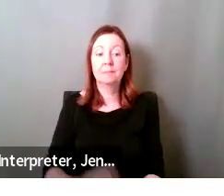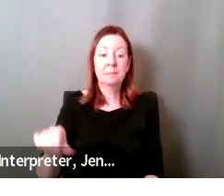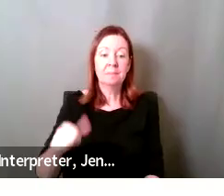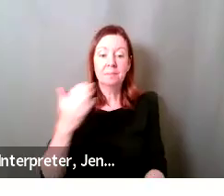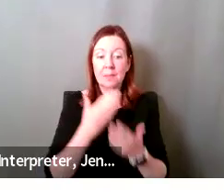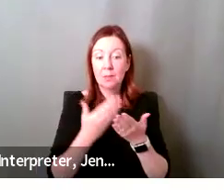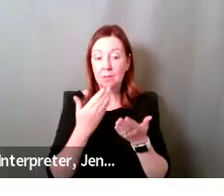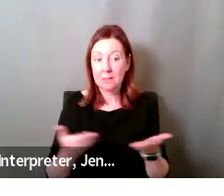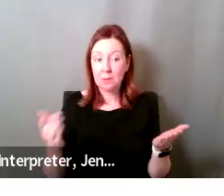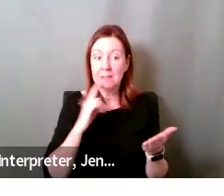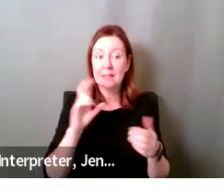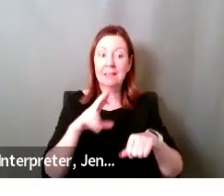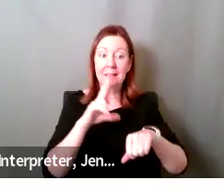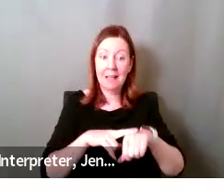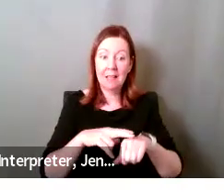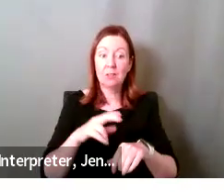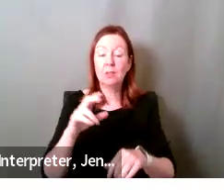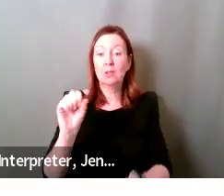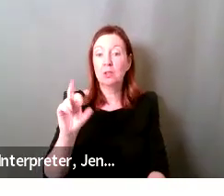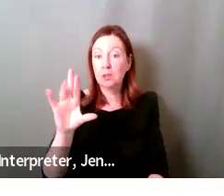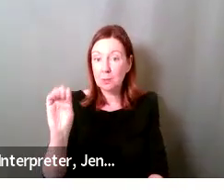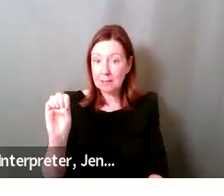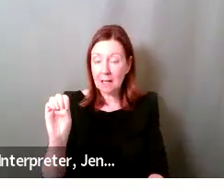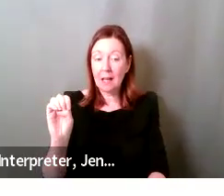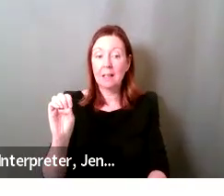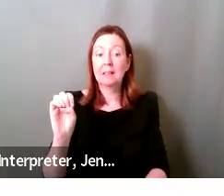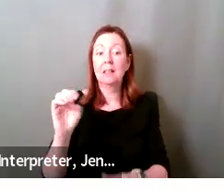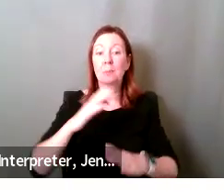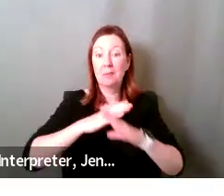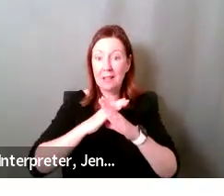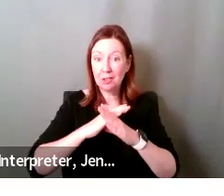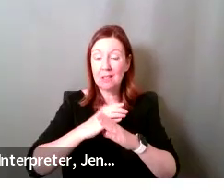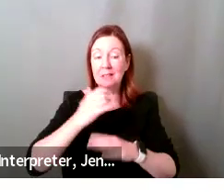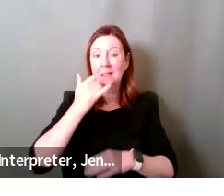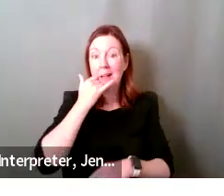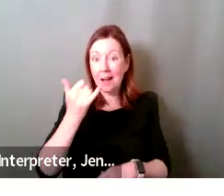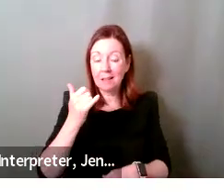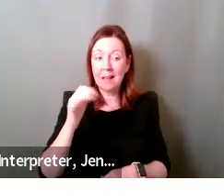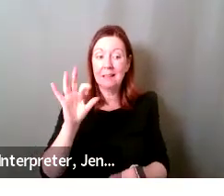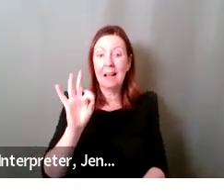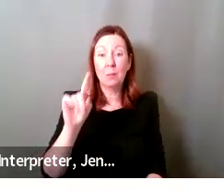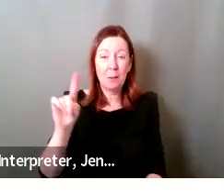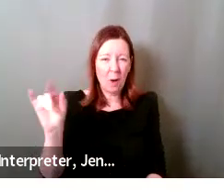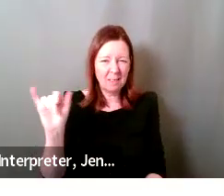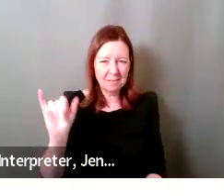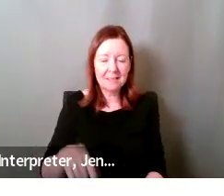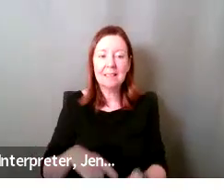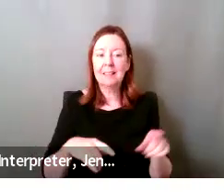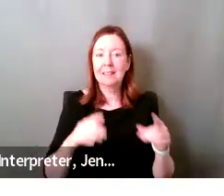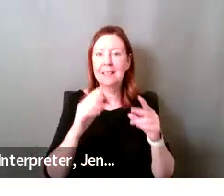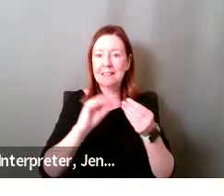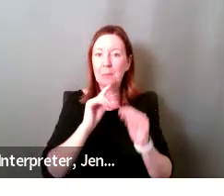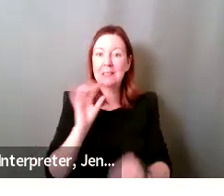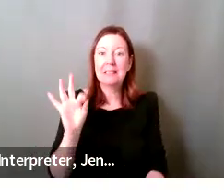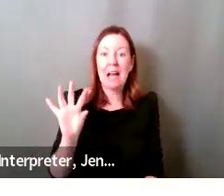good resource is the National Suicide Prevention Hotline, which we like to call the 911 hotline because this number is